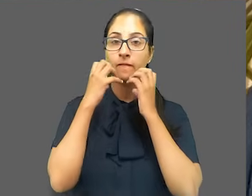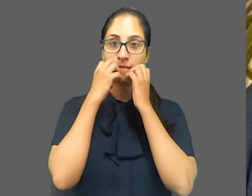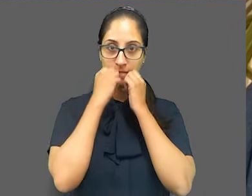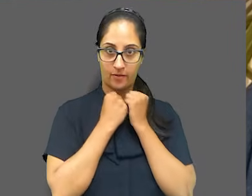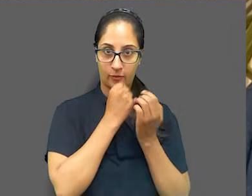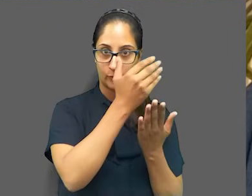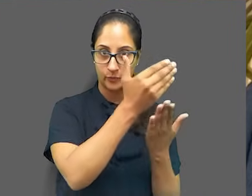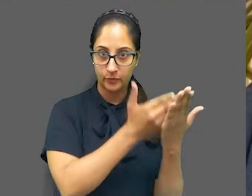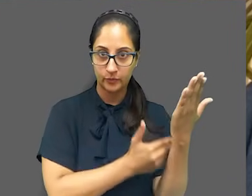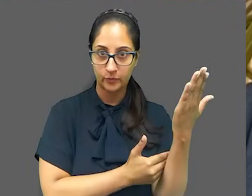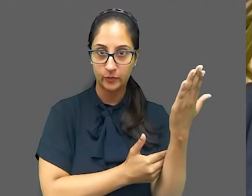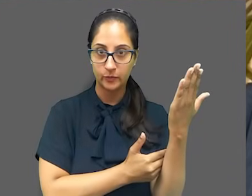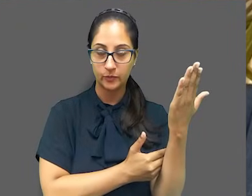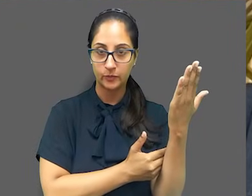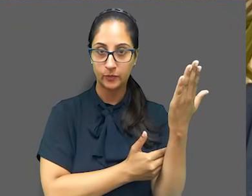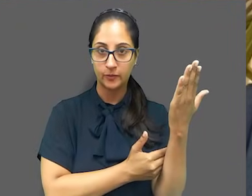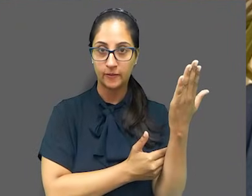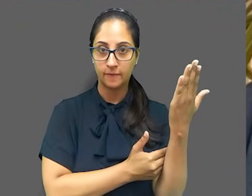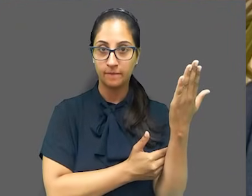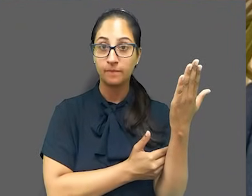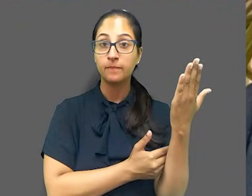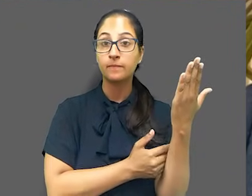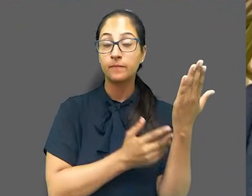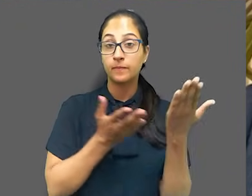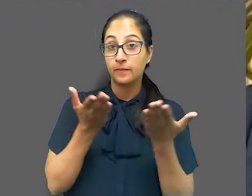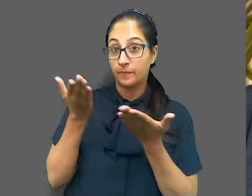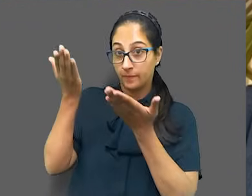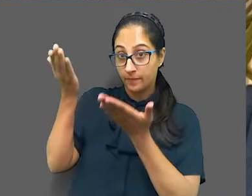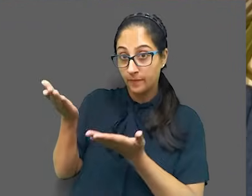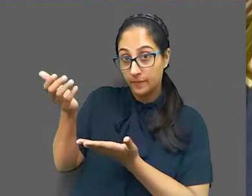spends a great deal of time